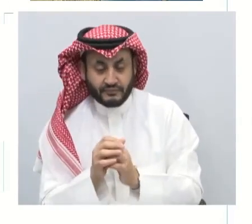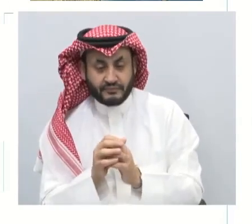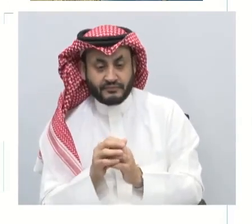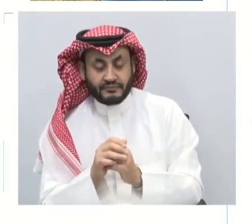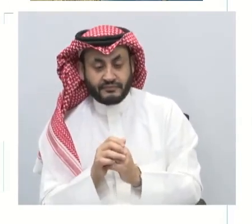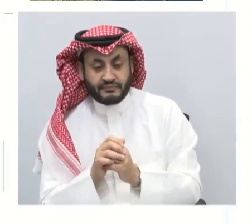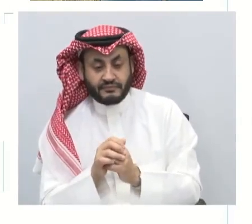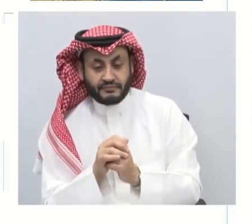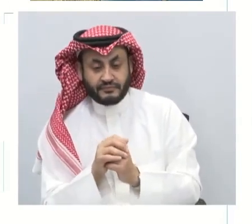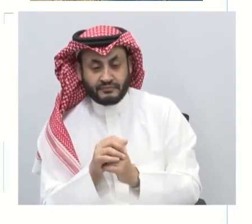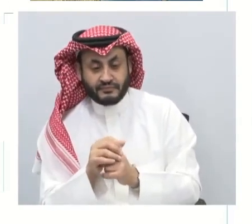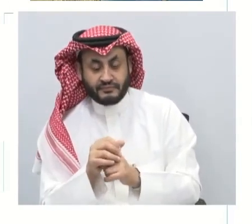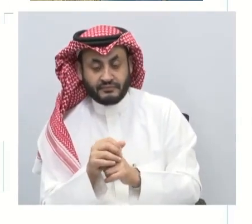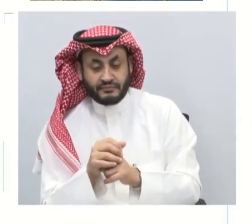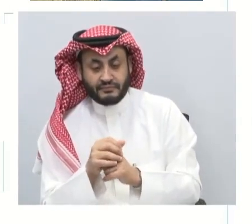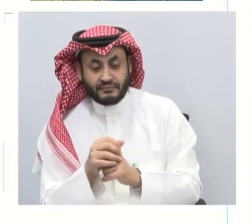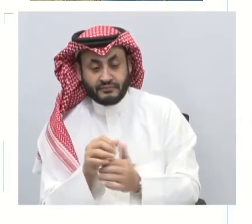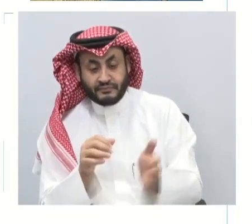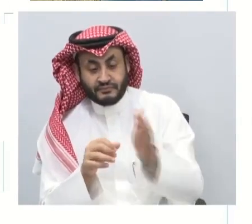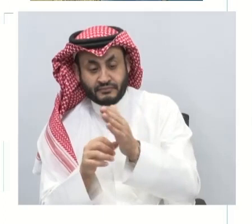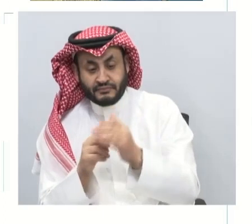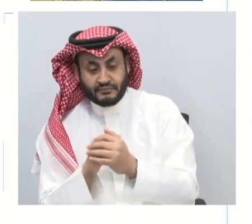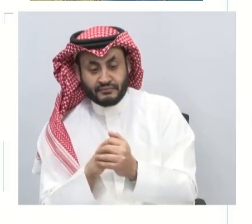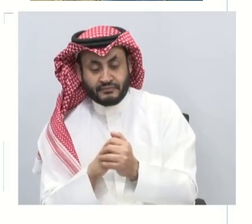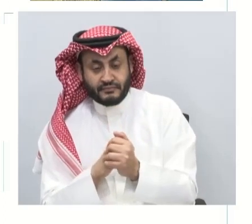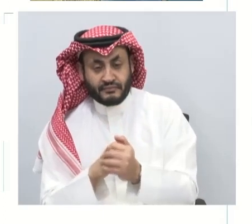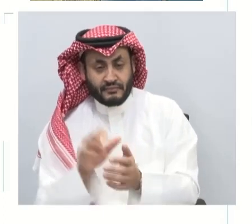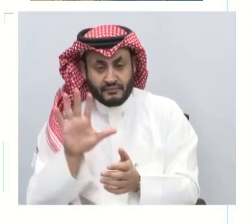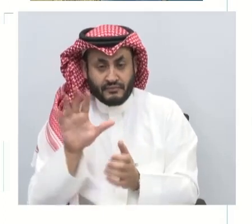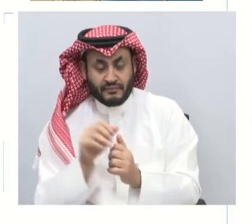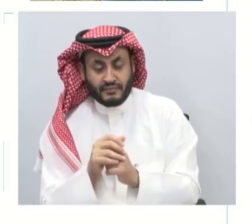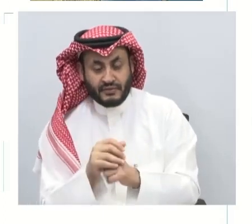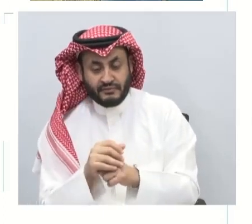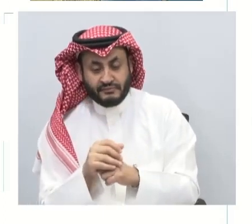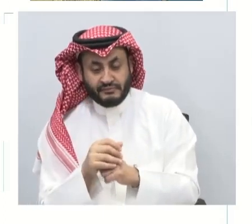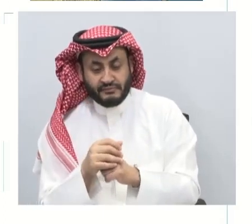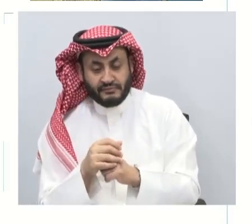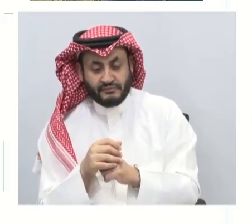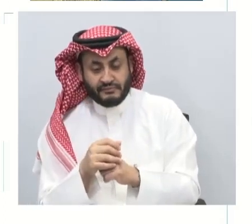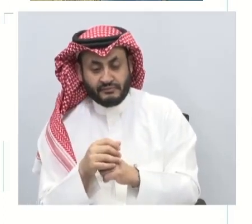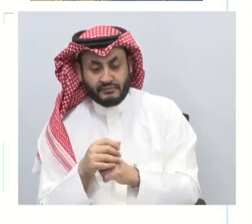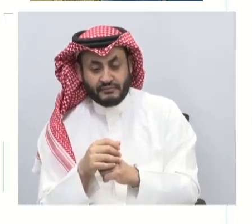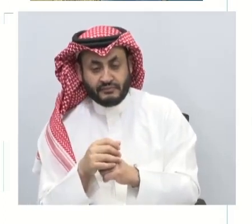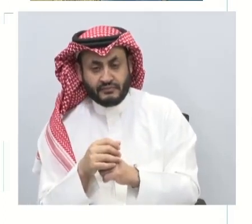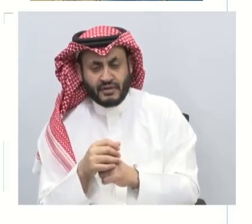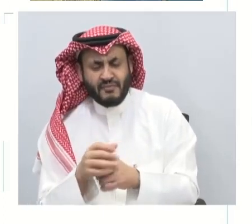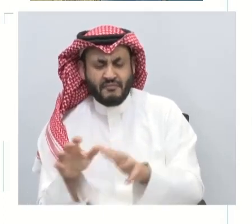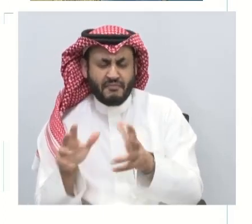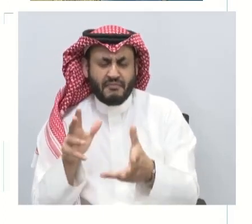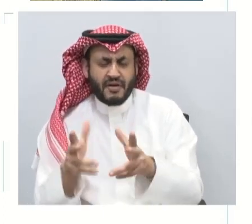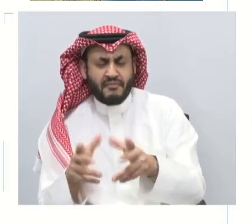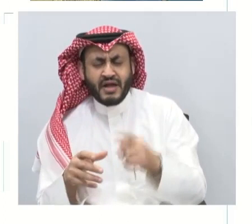usually rains on in the spring? This is what we'll find out also. Number five, it will probably snow